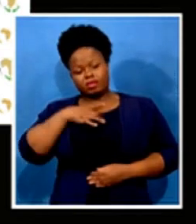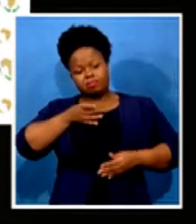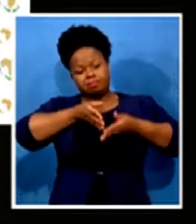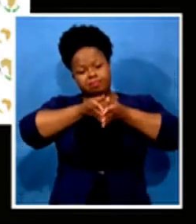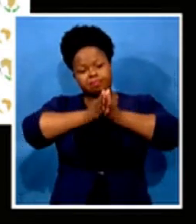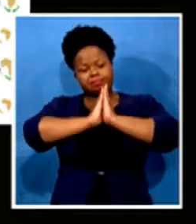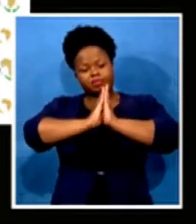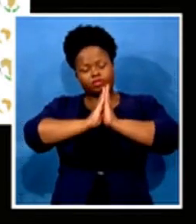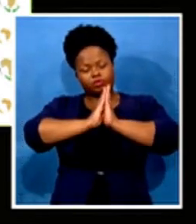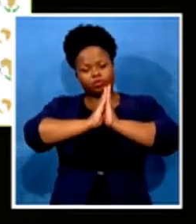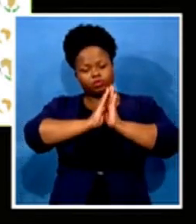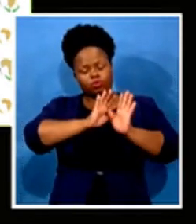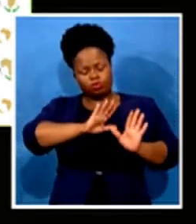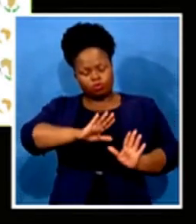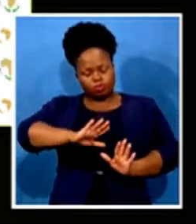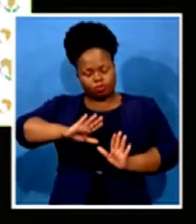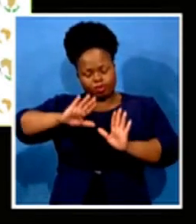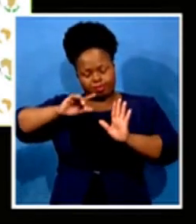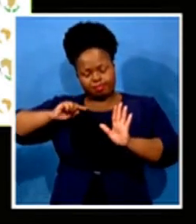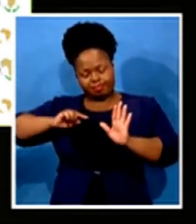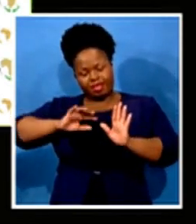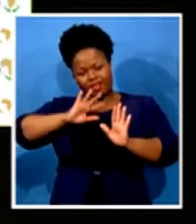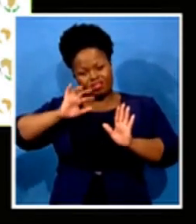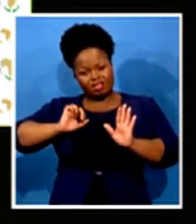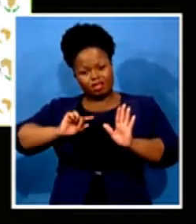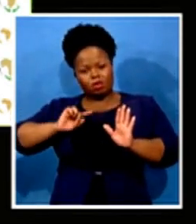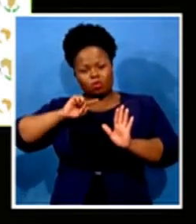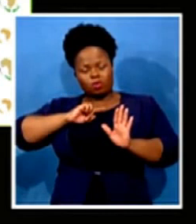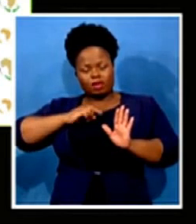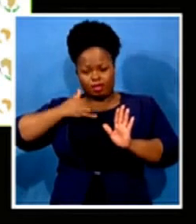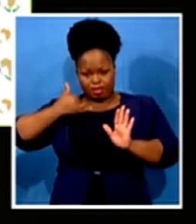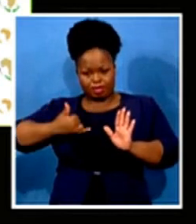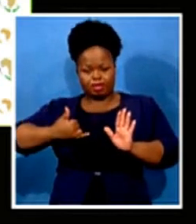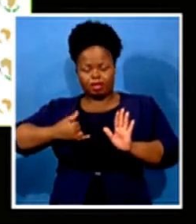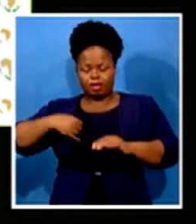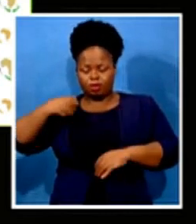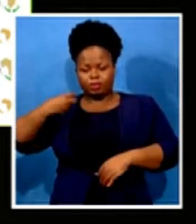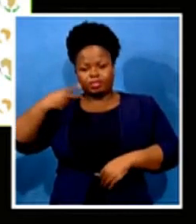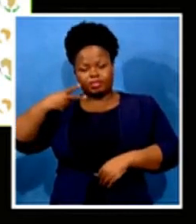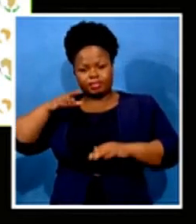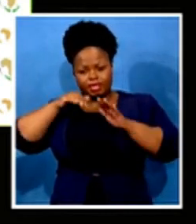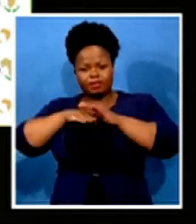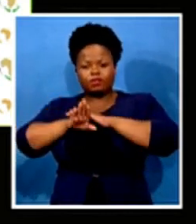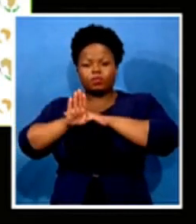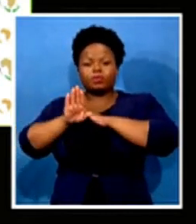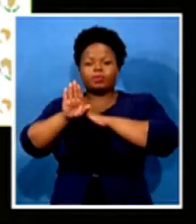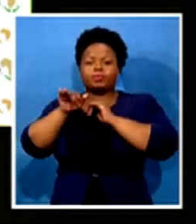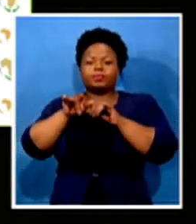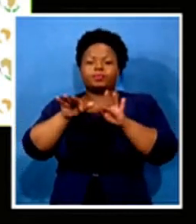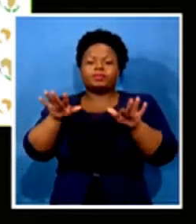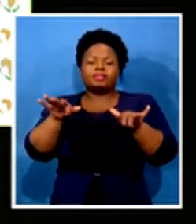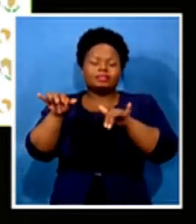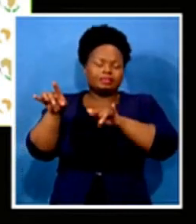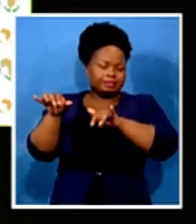here at the heart of the second wave, and the same discipline, the same cooperation, and the same